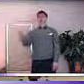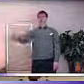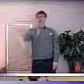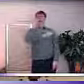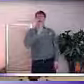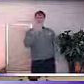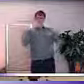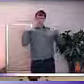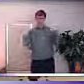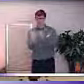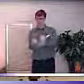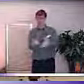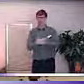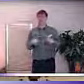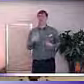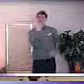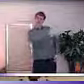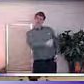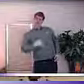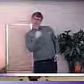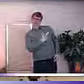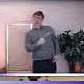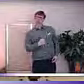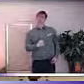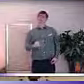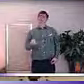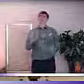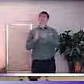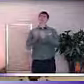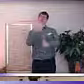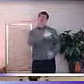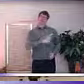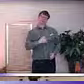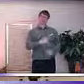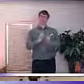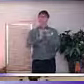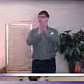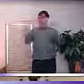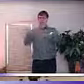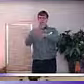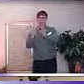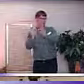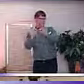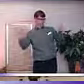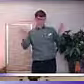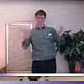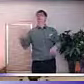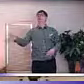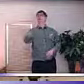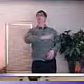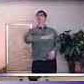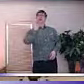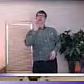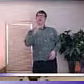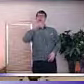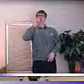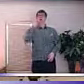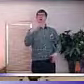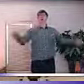its embodiment of ourself. Of itself, that we are not separate, that we are one with